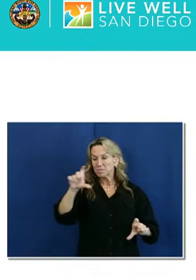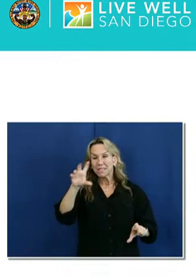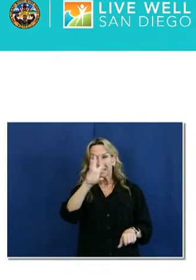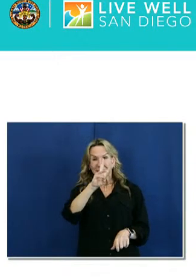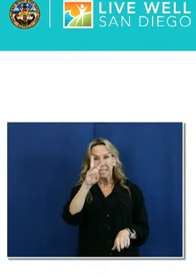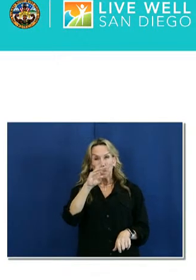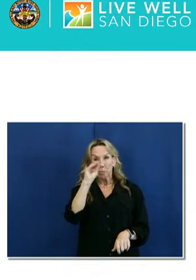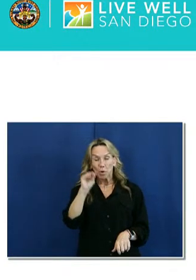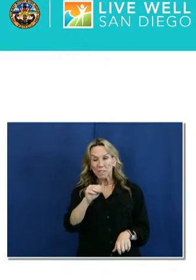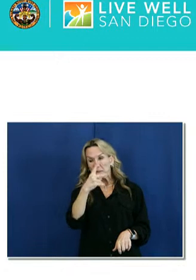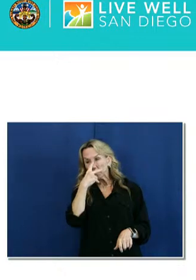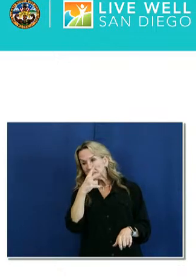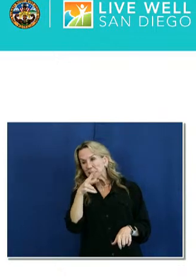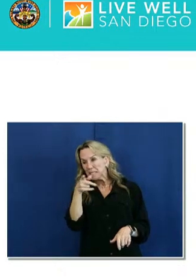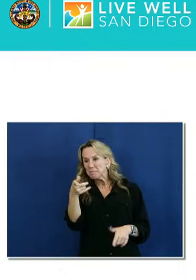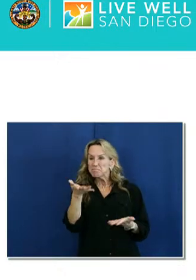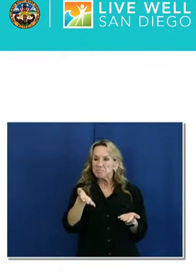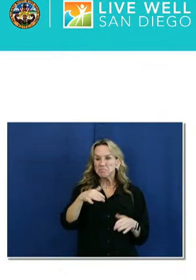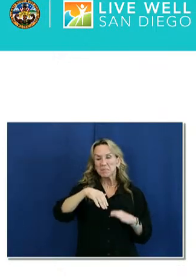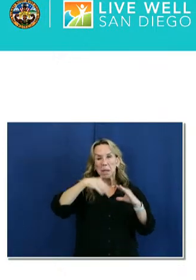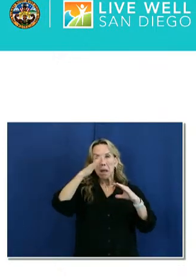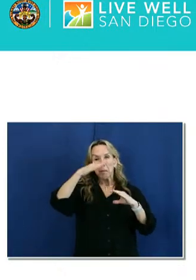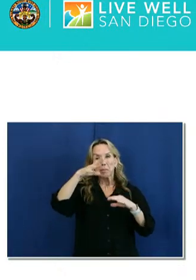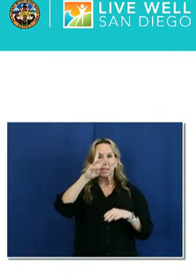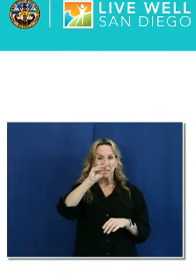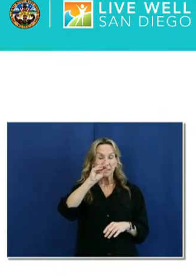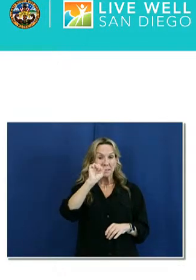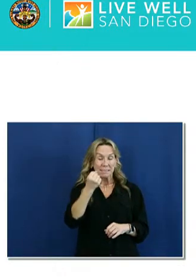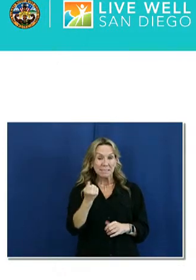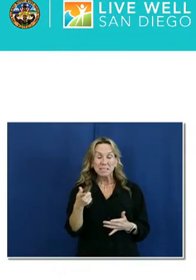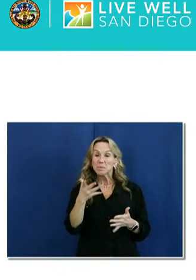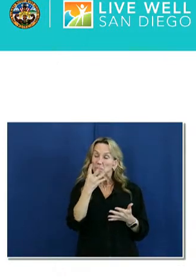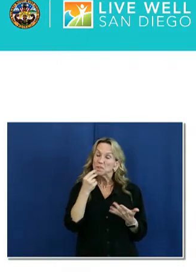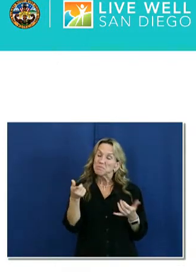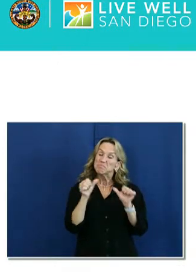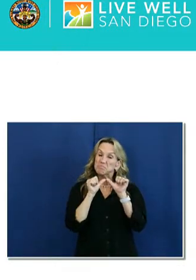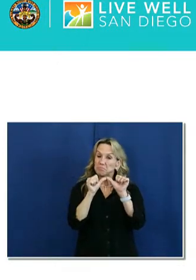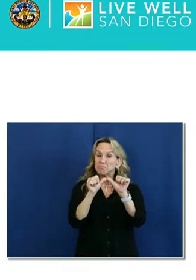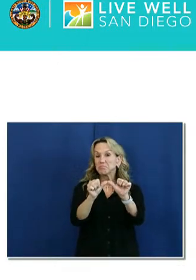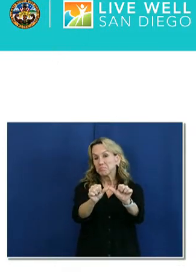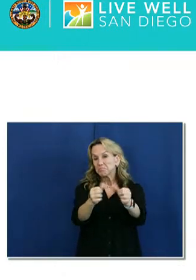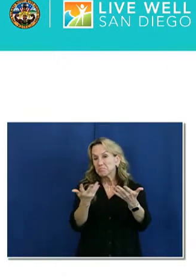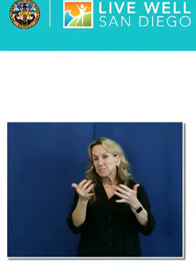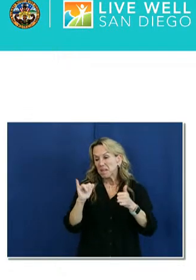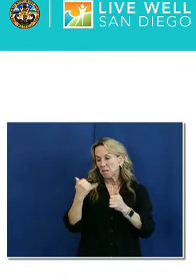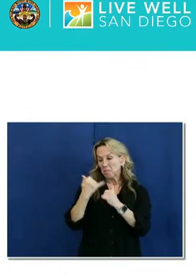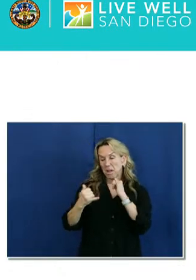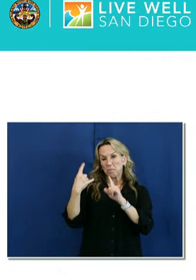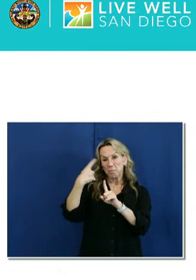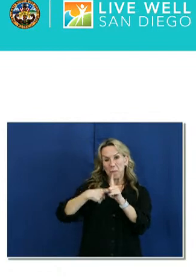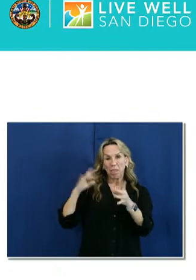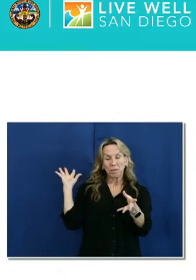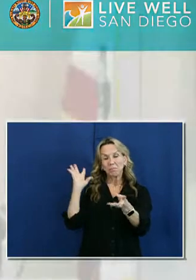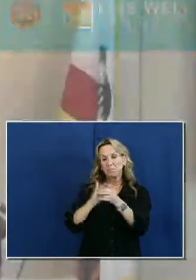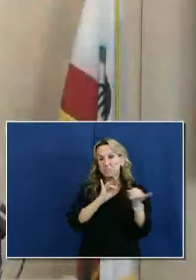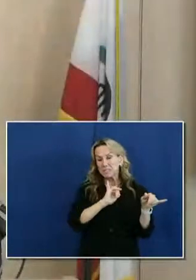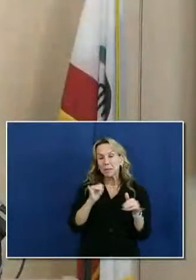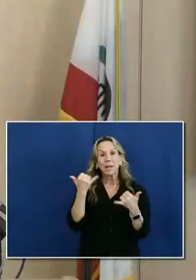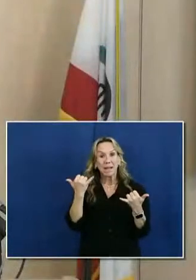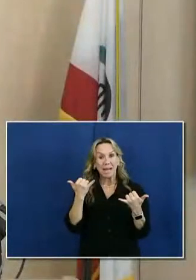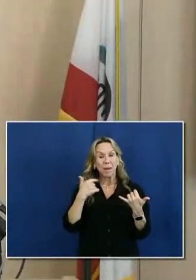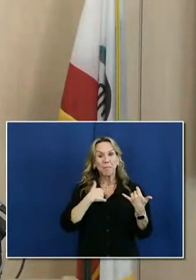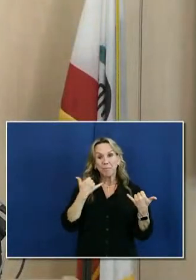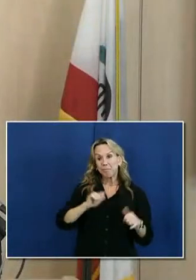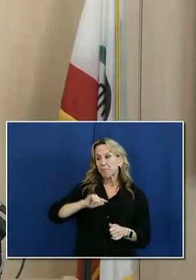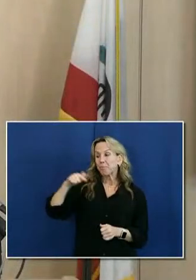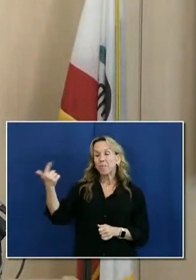66%. Again, we've hovered in that mid to upper 60s range pretty consistently for about the course of the last month. That concludes my update. I'll now turn it